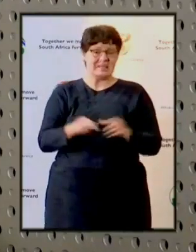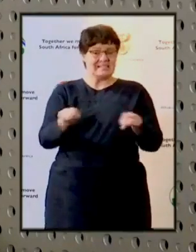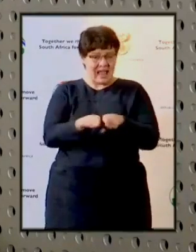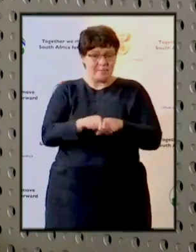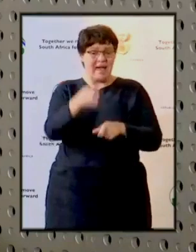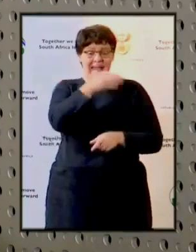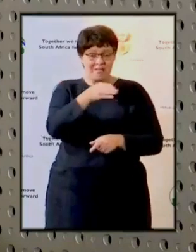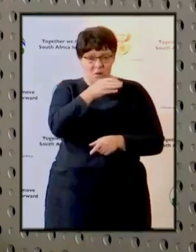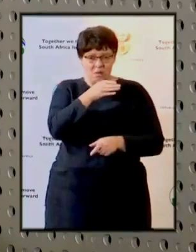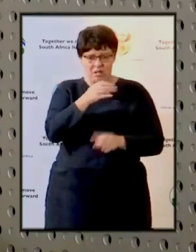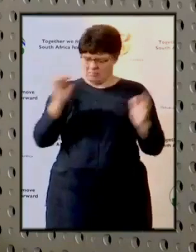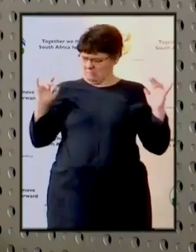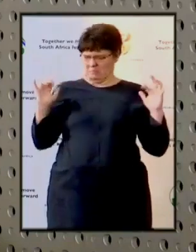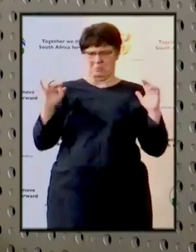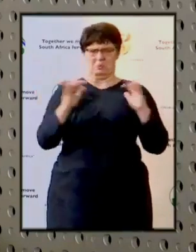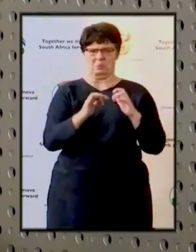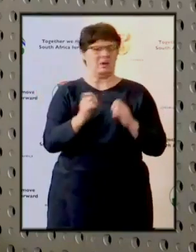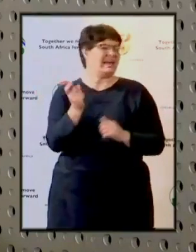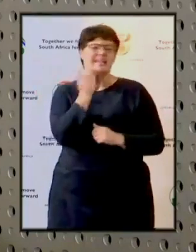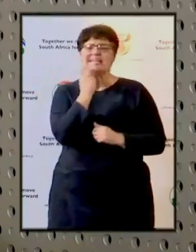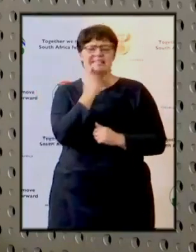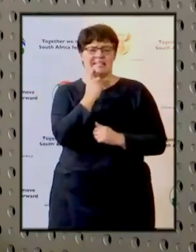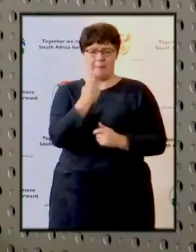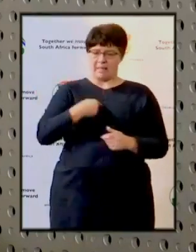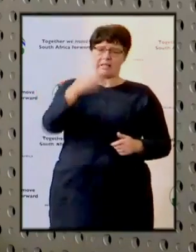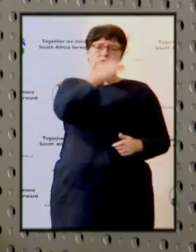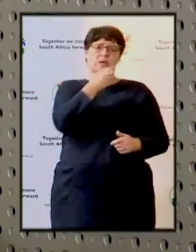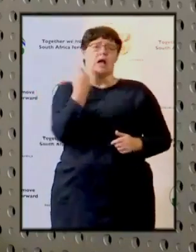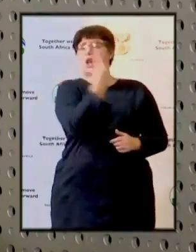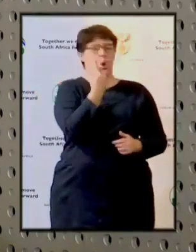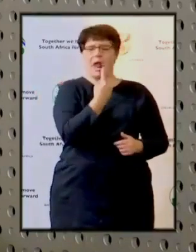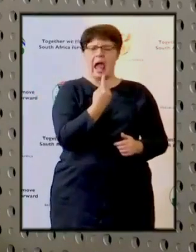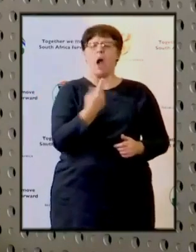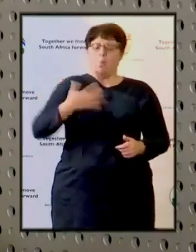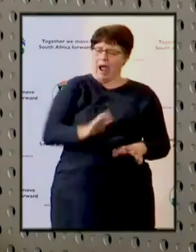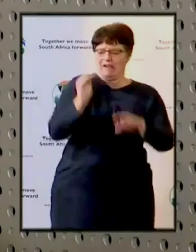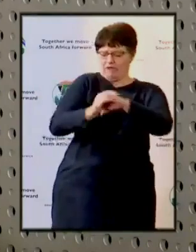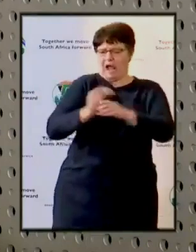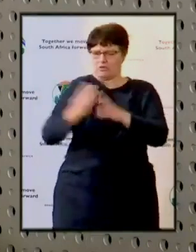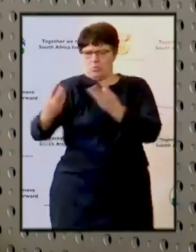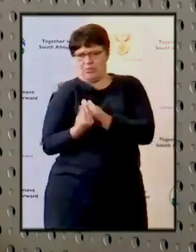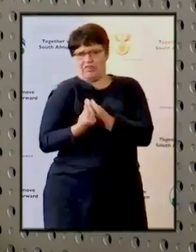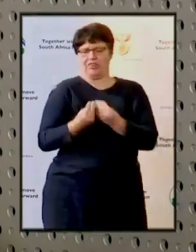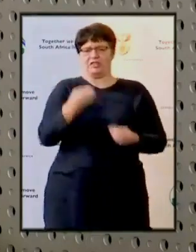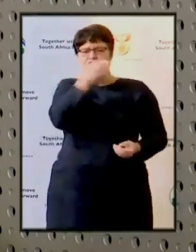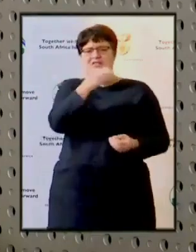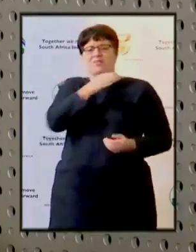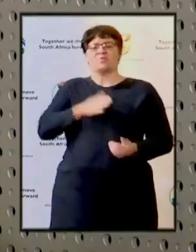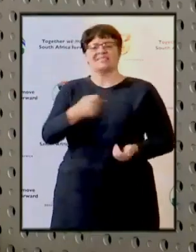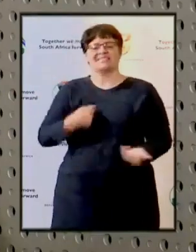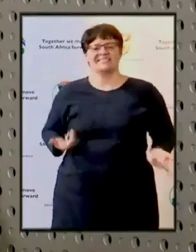crowds. Very few people enjoy drinking alone. They want to drink with other people. But besides